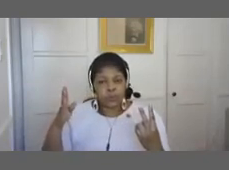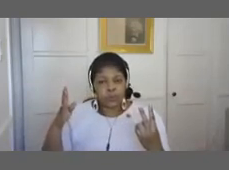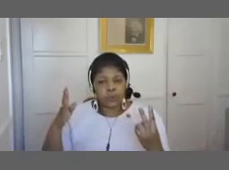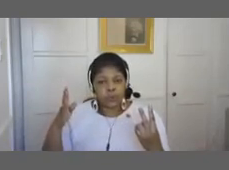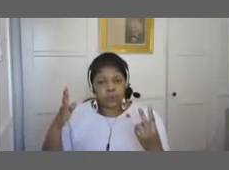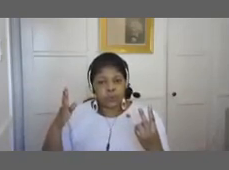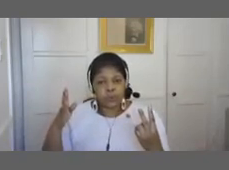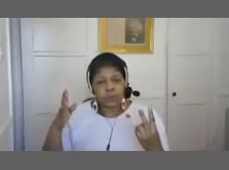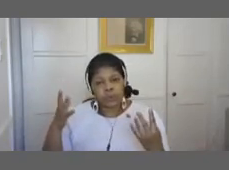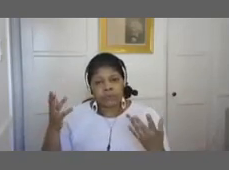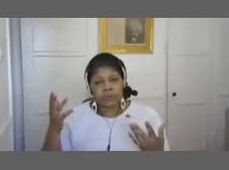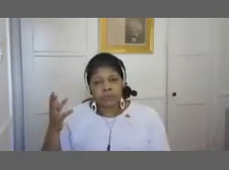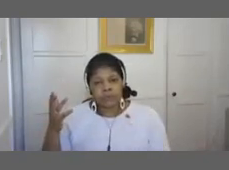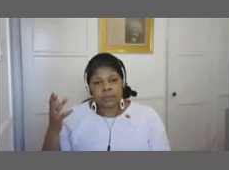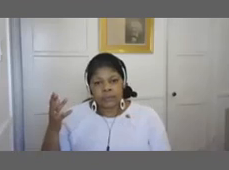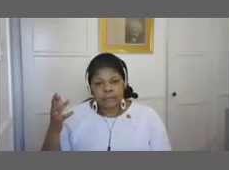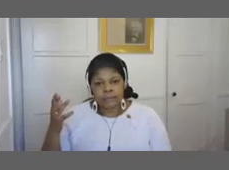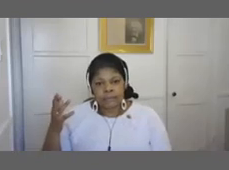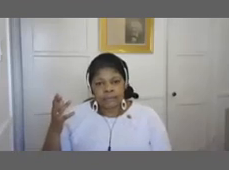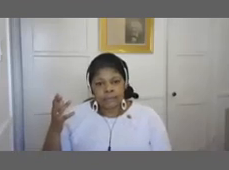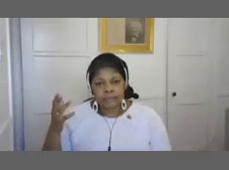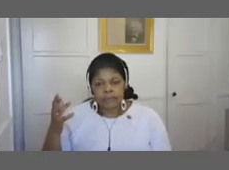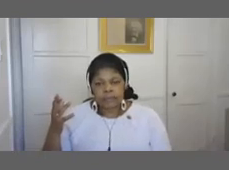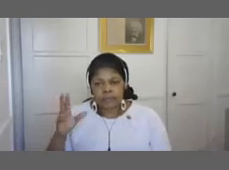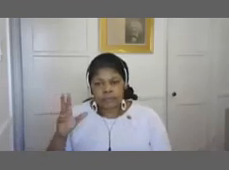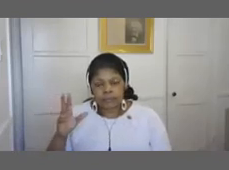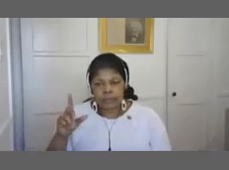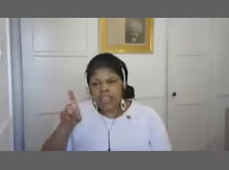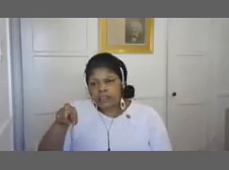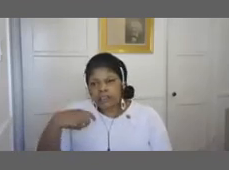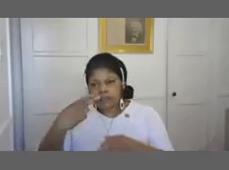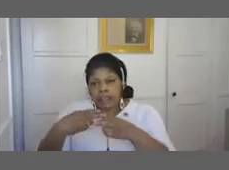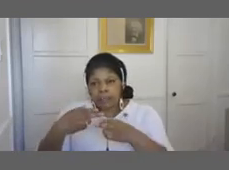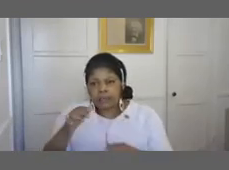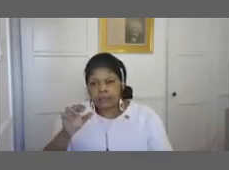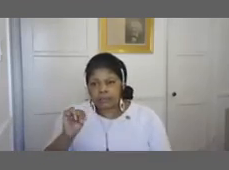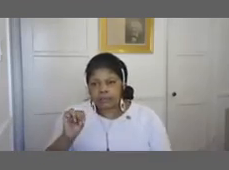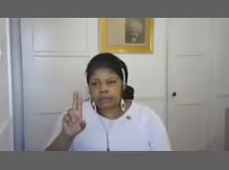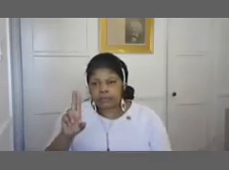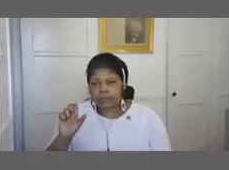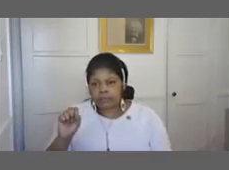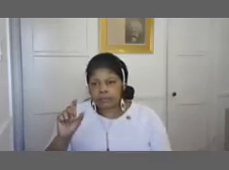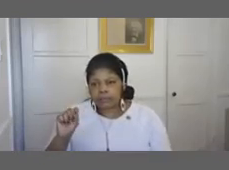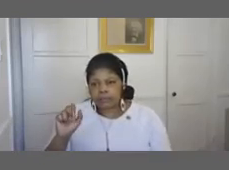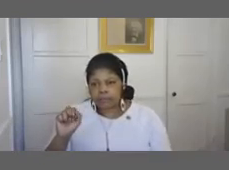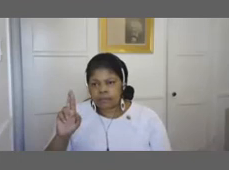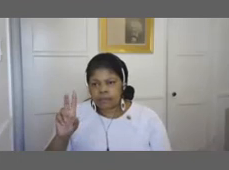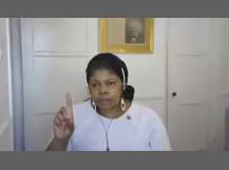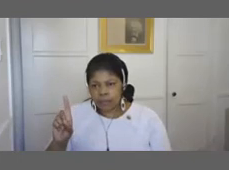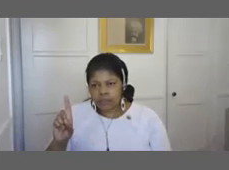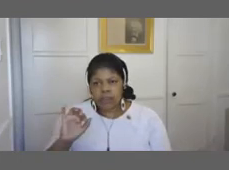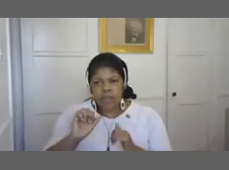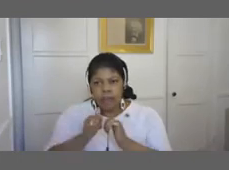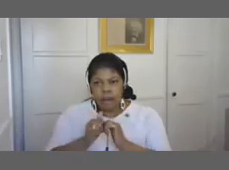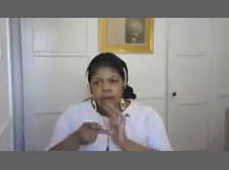color. Okay, and actually I should name it mustard. So I'll go ahead and I'll double click on it. And instead